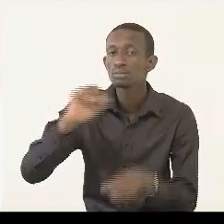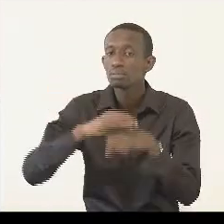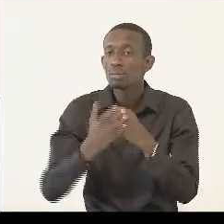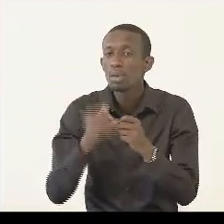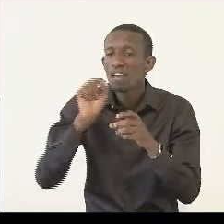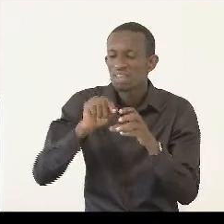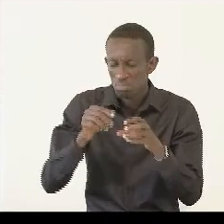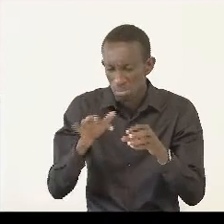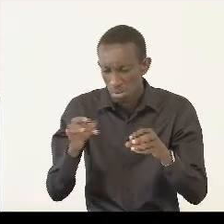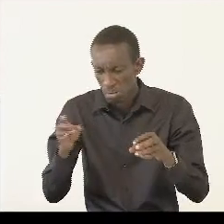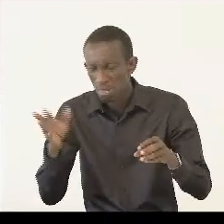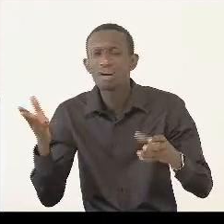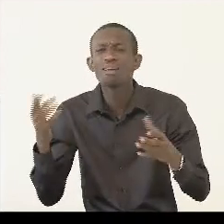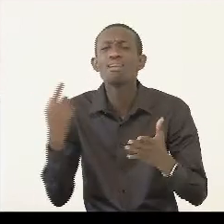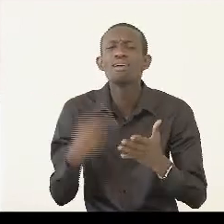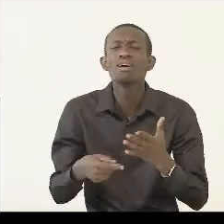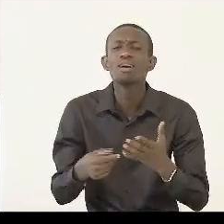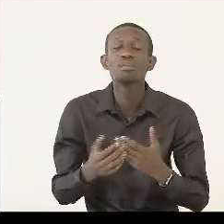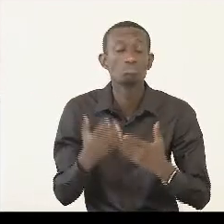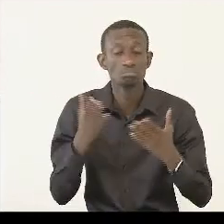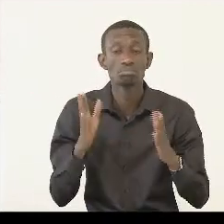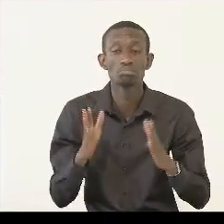nucleotides, a long time ago.